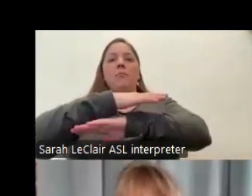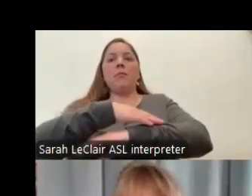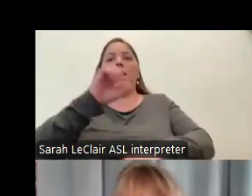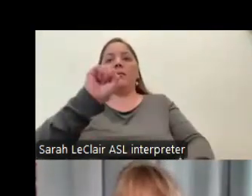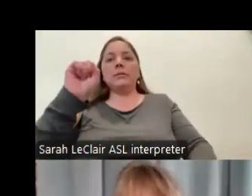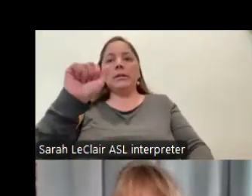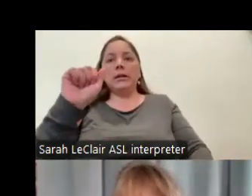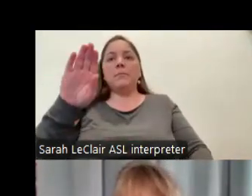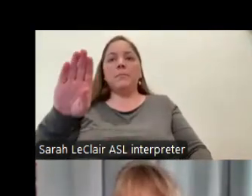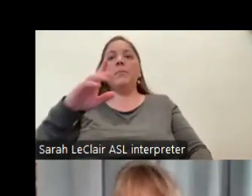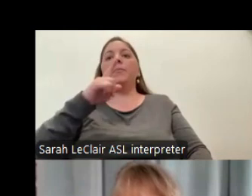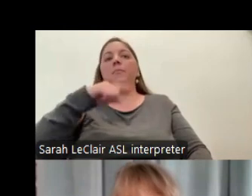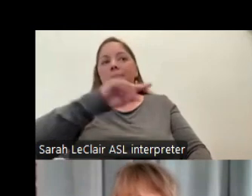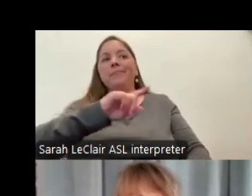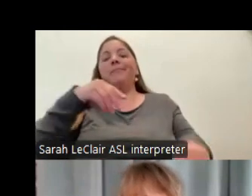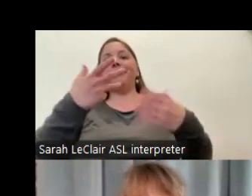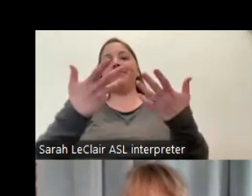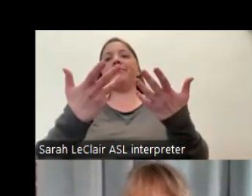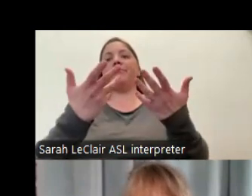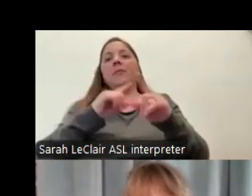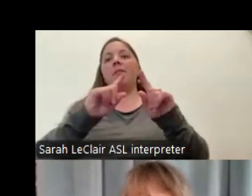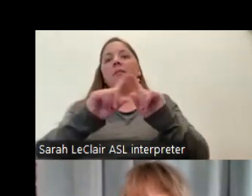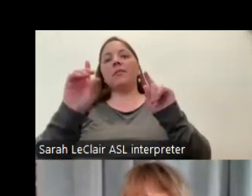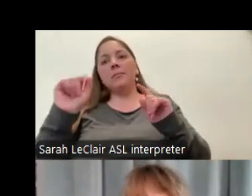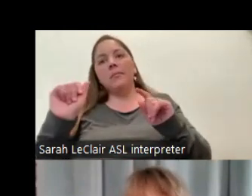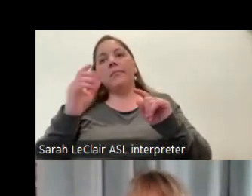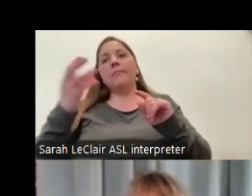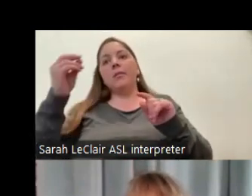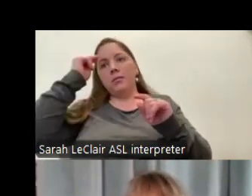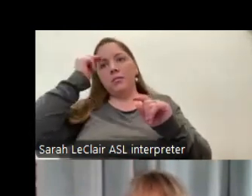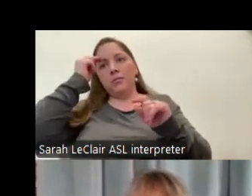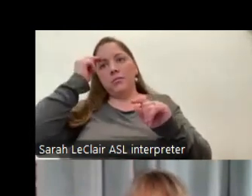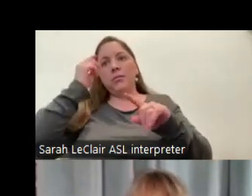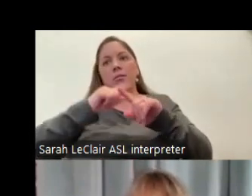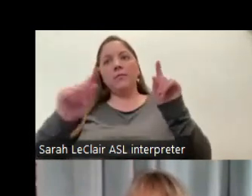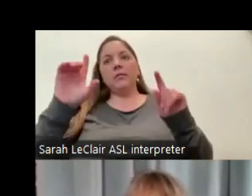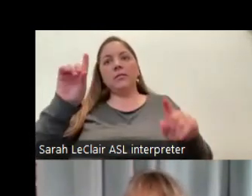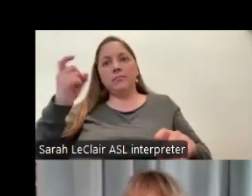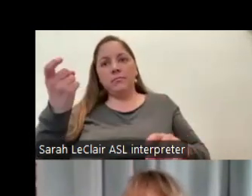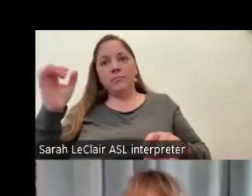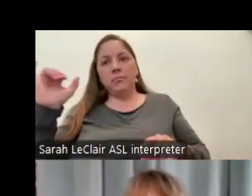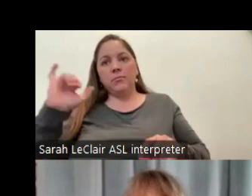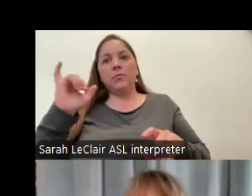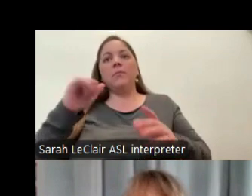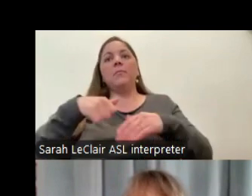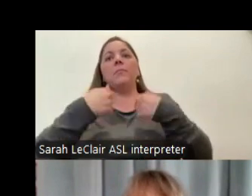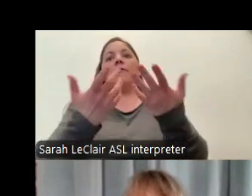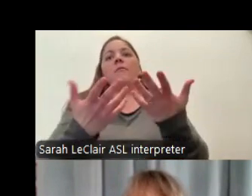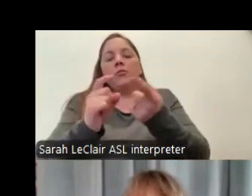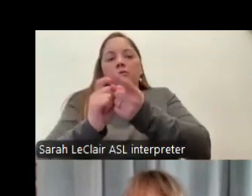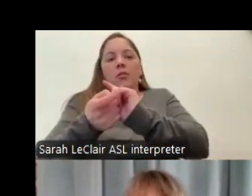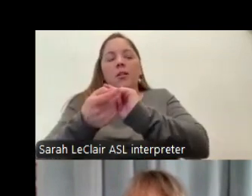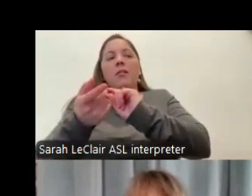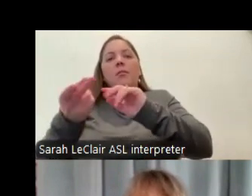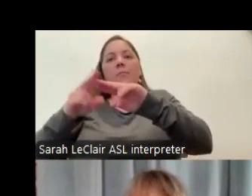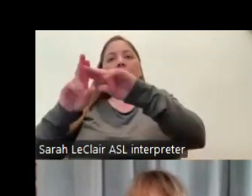to bring people with different disabilities as well as neurodivergent conditions in and help change and increase the quality